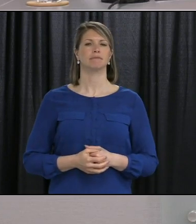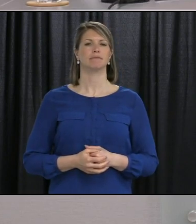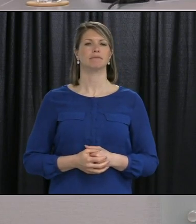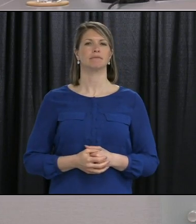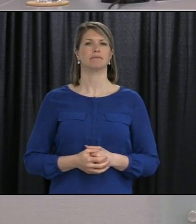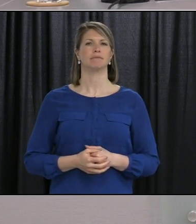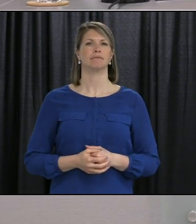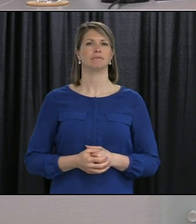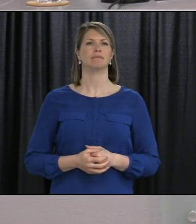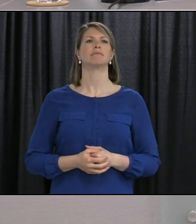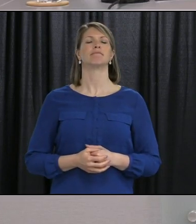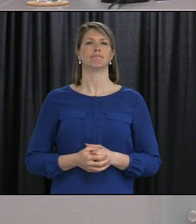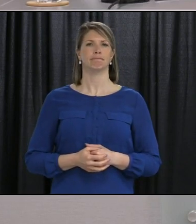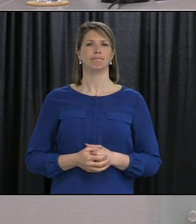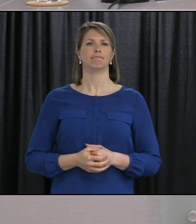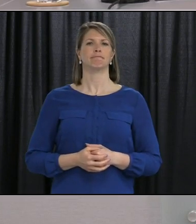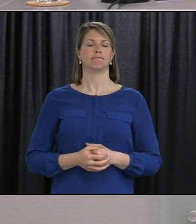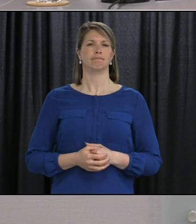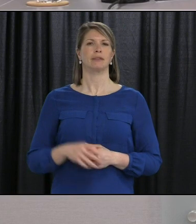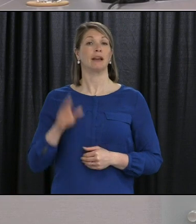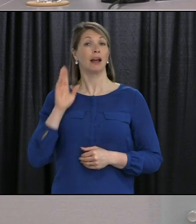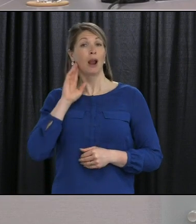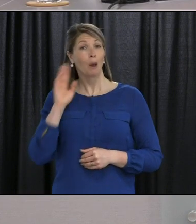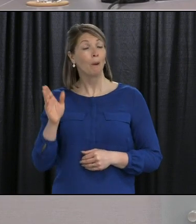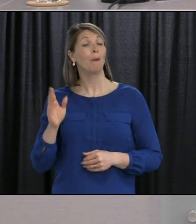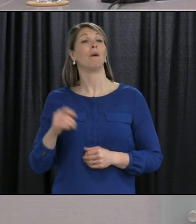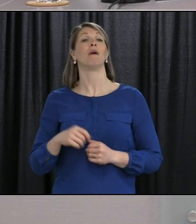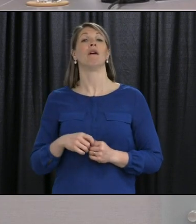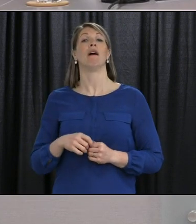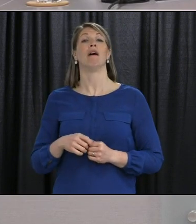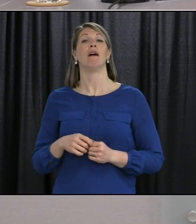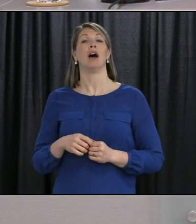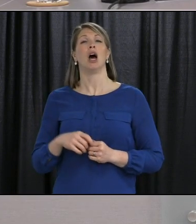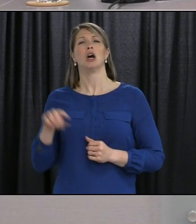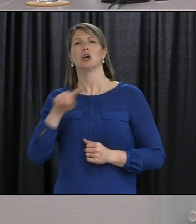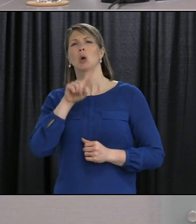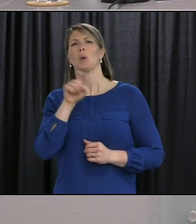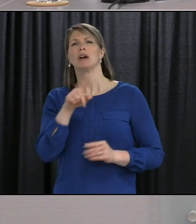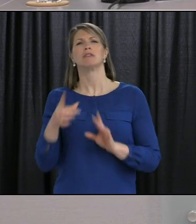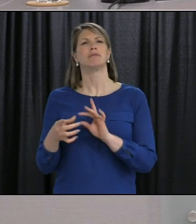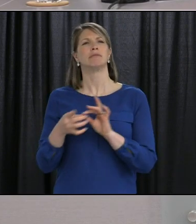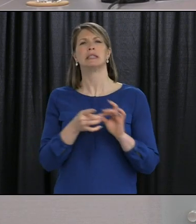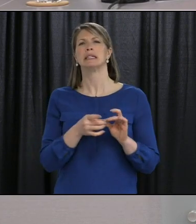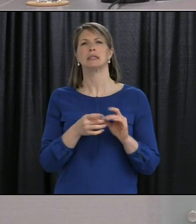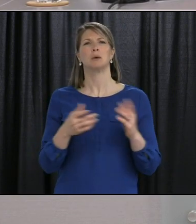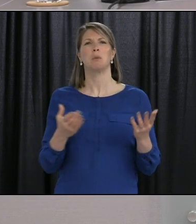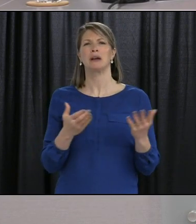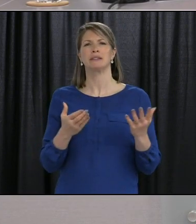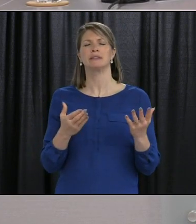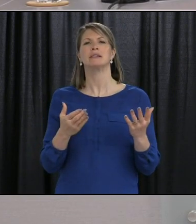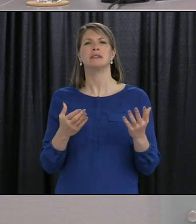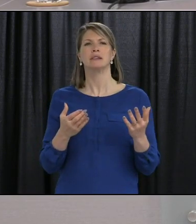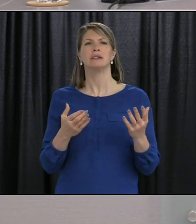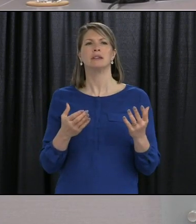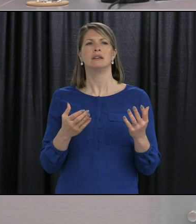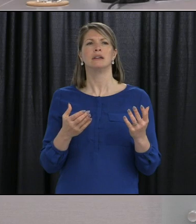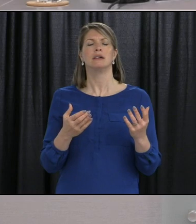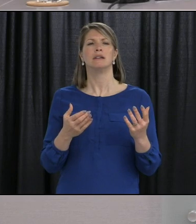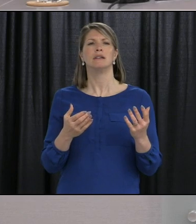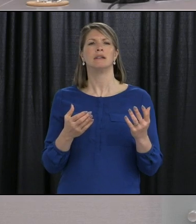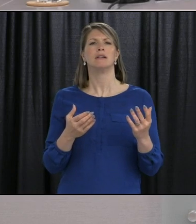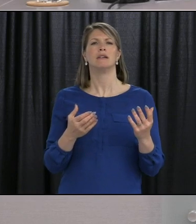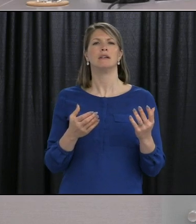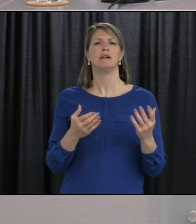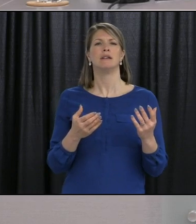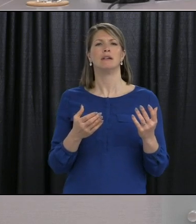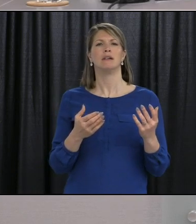Hey there. I've got a question about when you look at the reason the ban on bringing people in was delayed